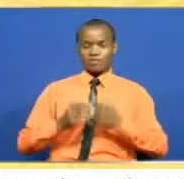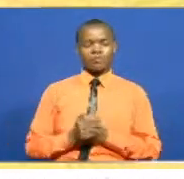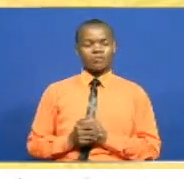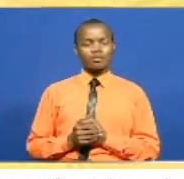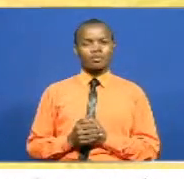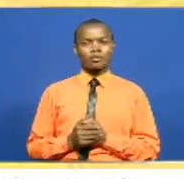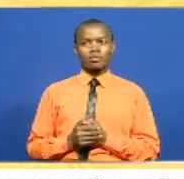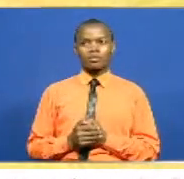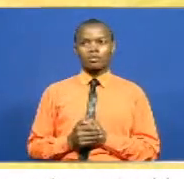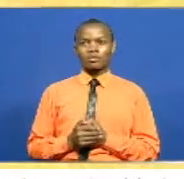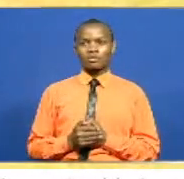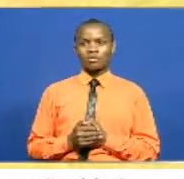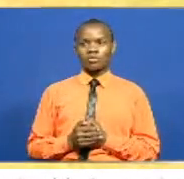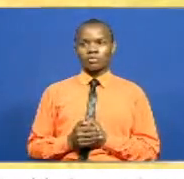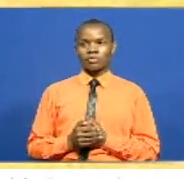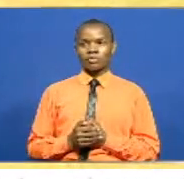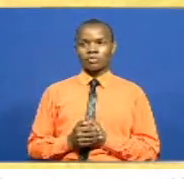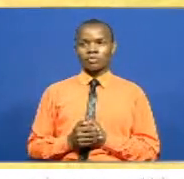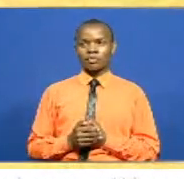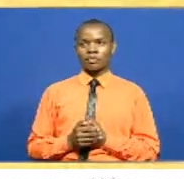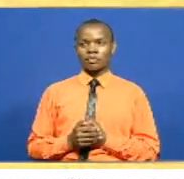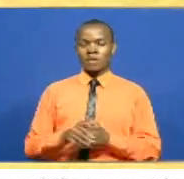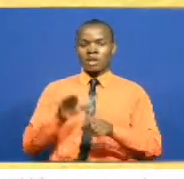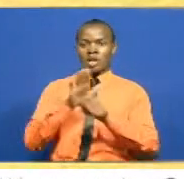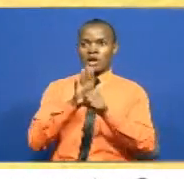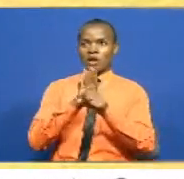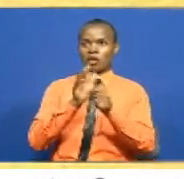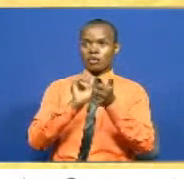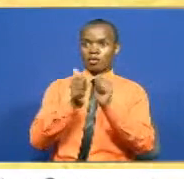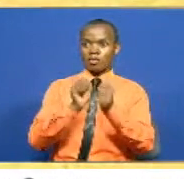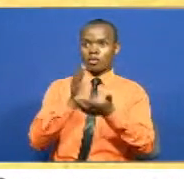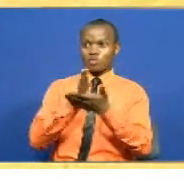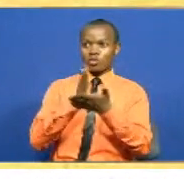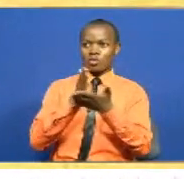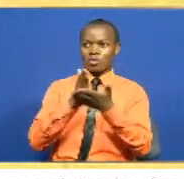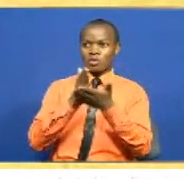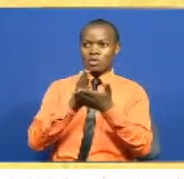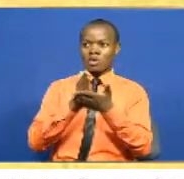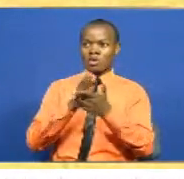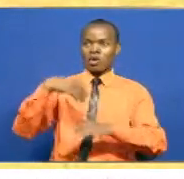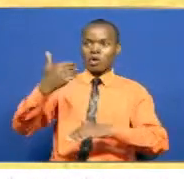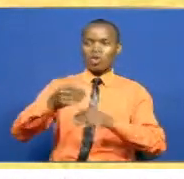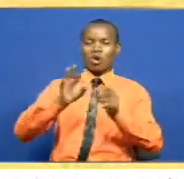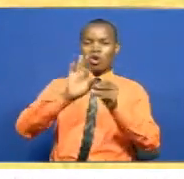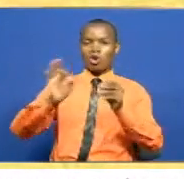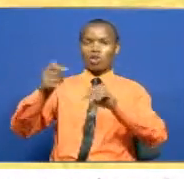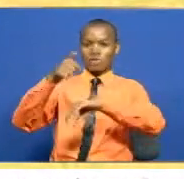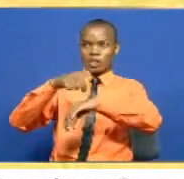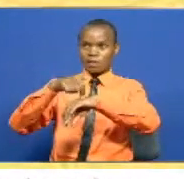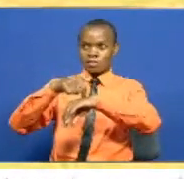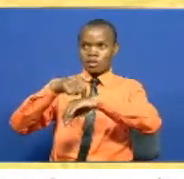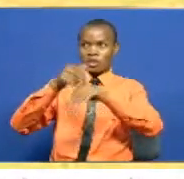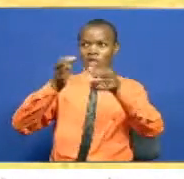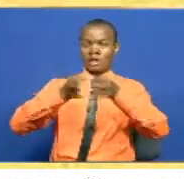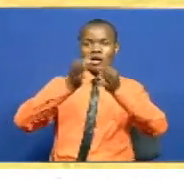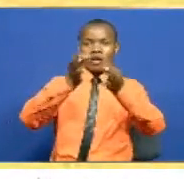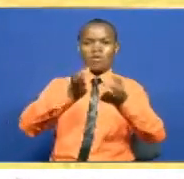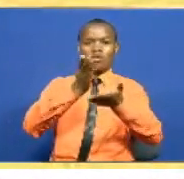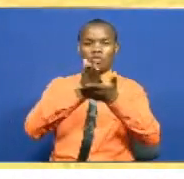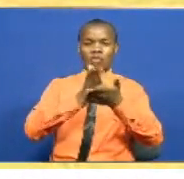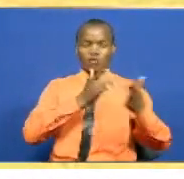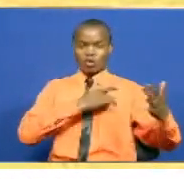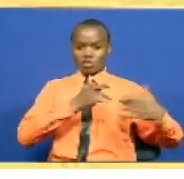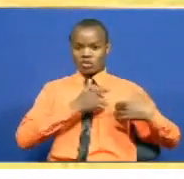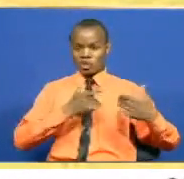we understand that many of the sportsmen and women have been out of action for quite a long time now. Are there any concerns